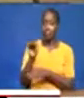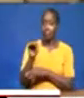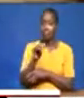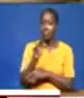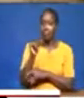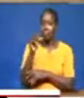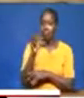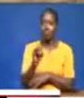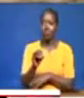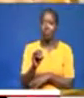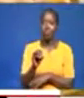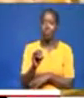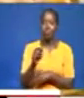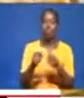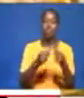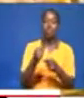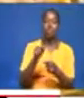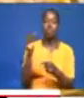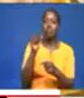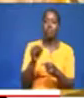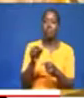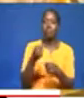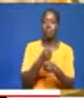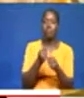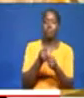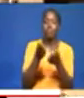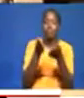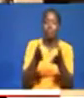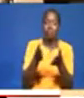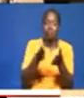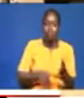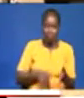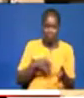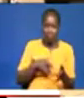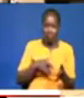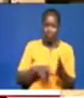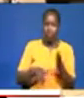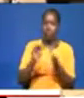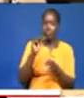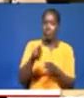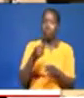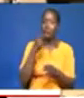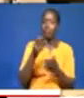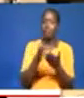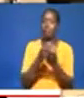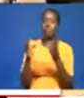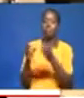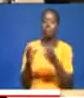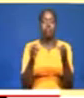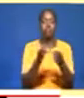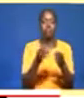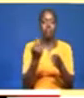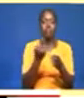non-governmental organizations operating in the region to make their presence felt. The lawmaker alleges that some of the organizations are